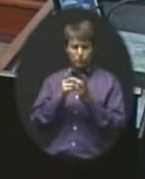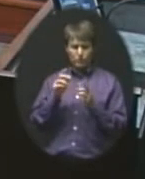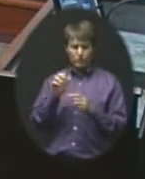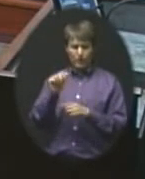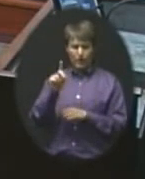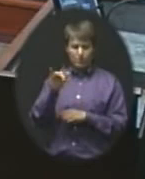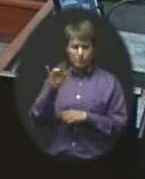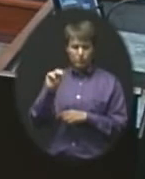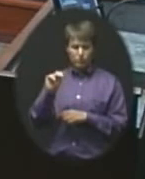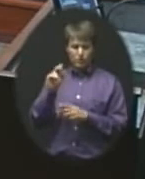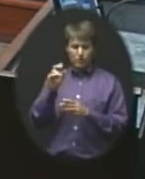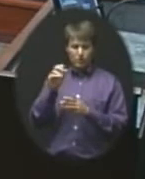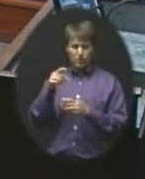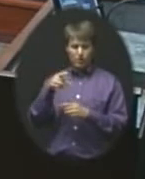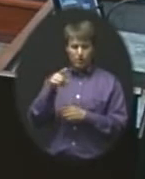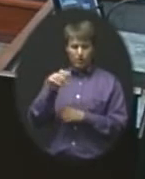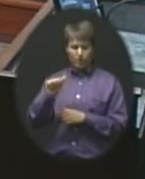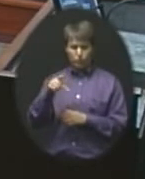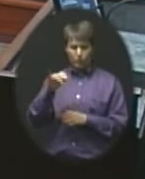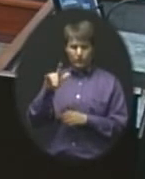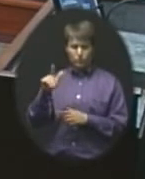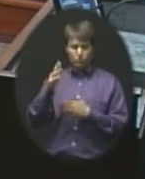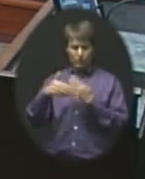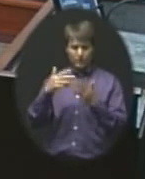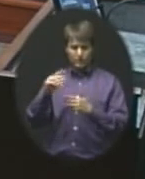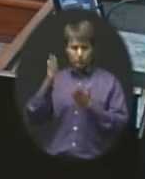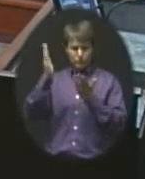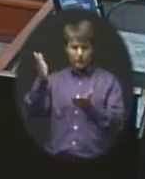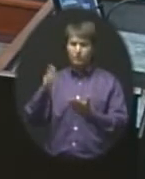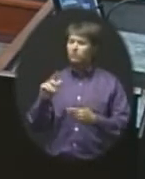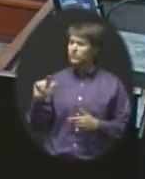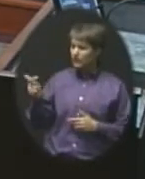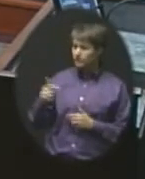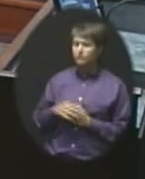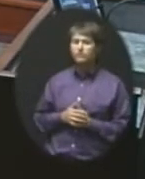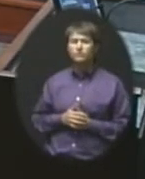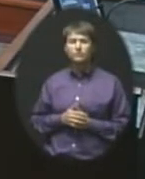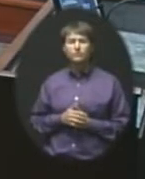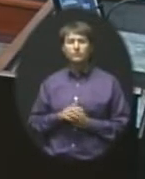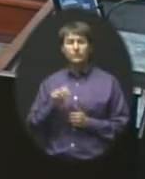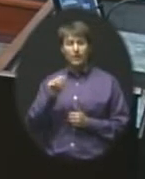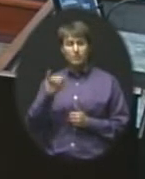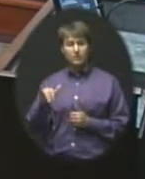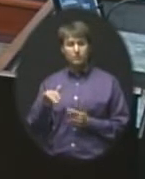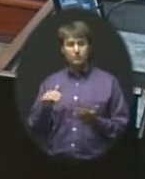appraisal process as presented. Second. Oops, go ahead. Amy? Amy?